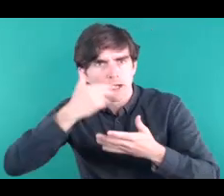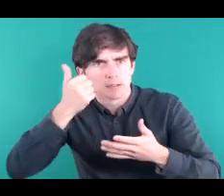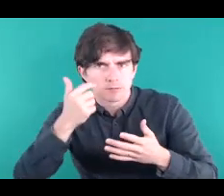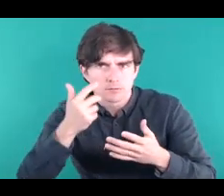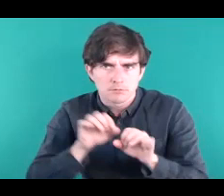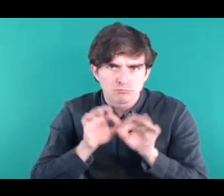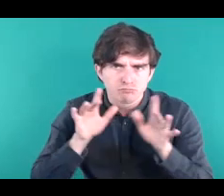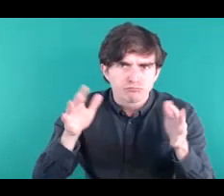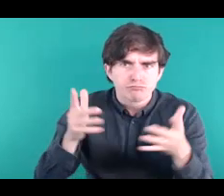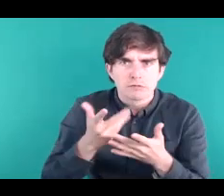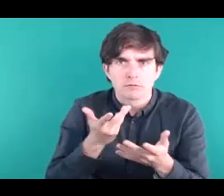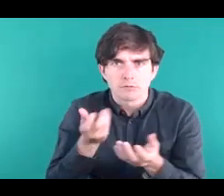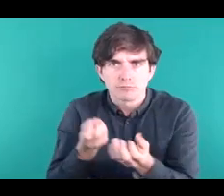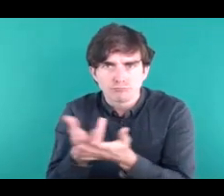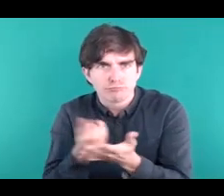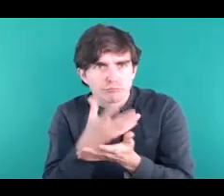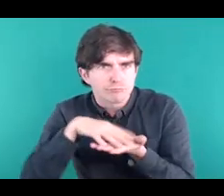if you want to find out more.